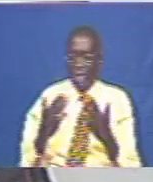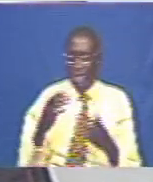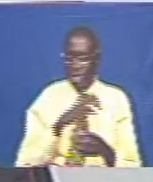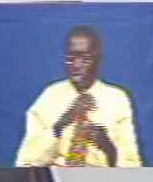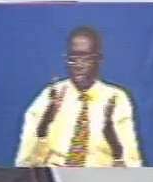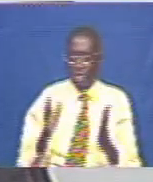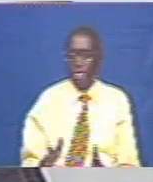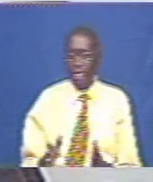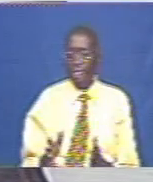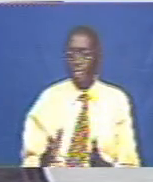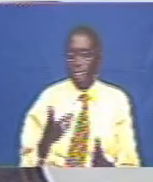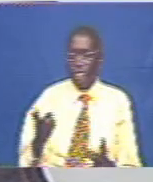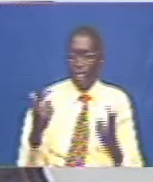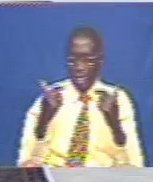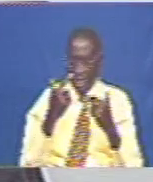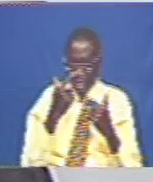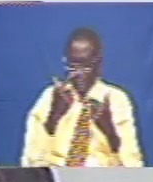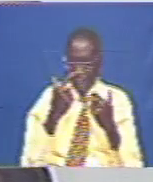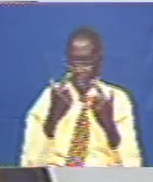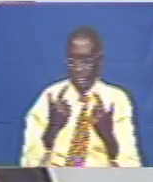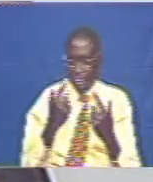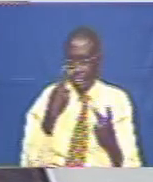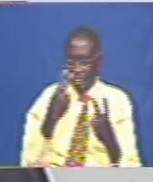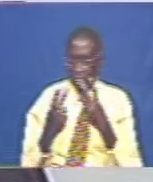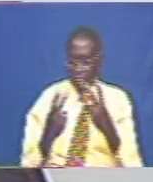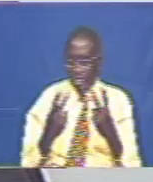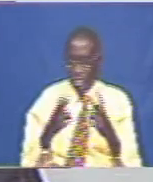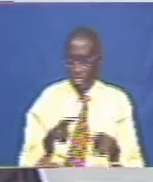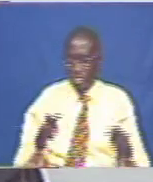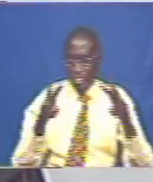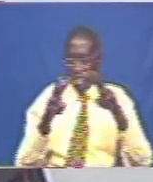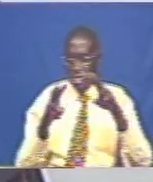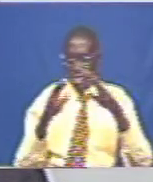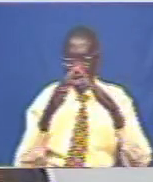this. We came through and we say, look here, in the value chain, for example, of housing,